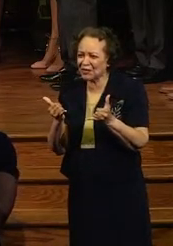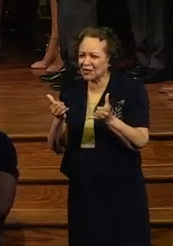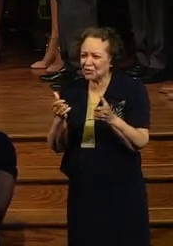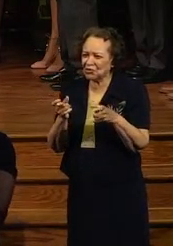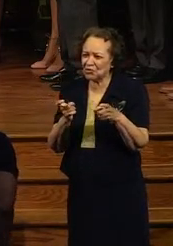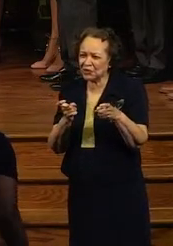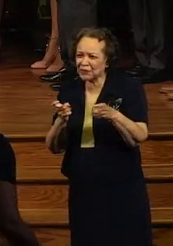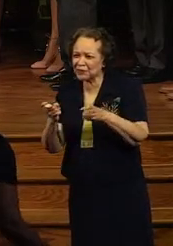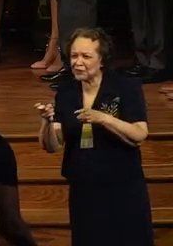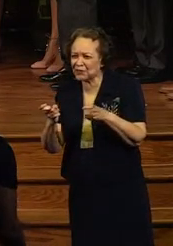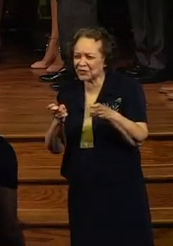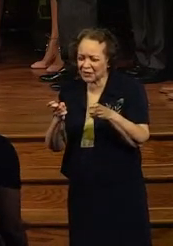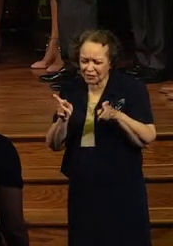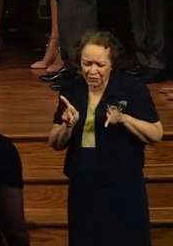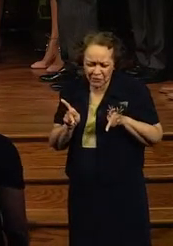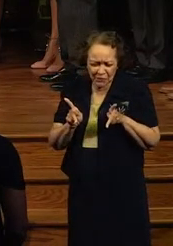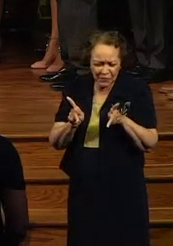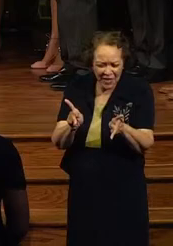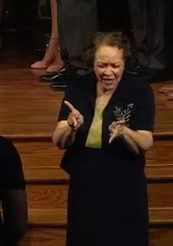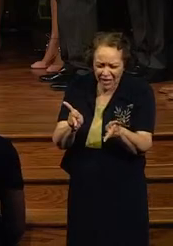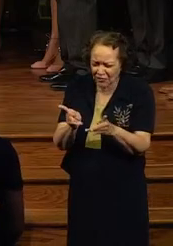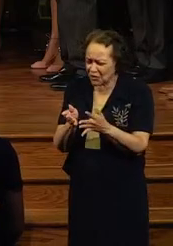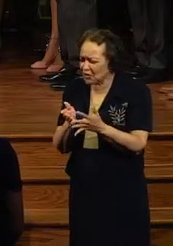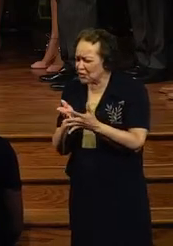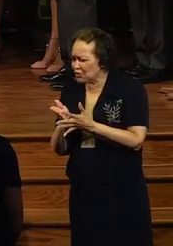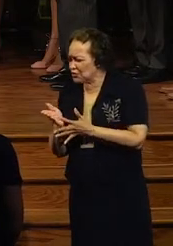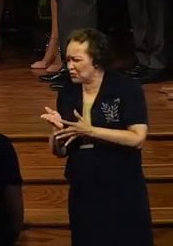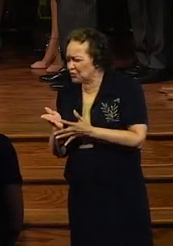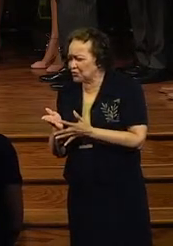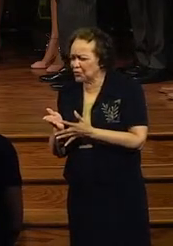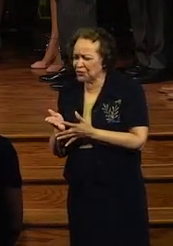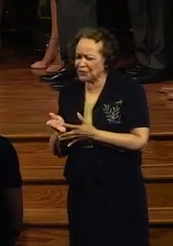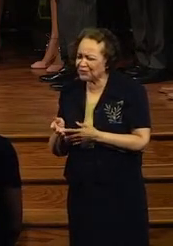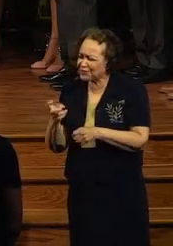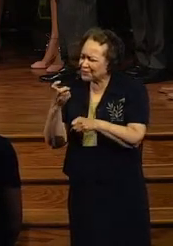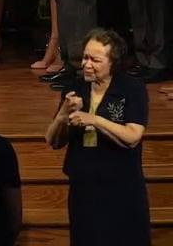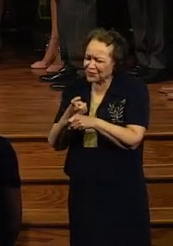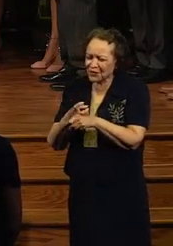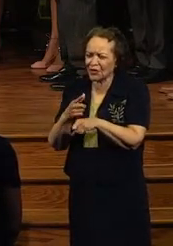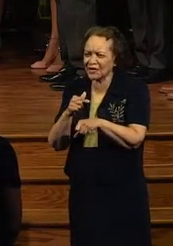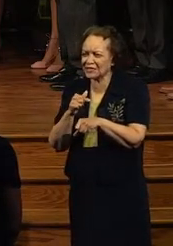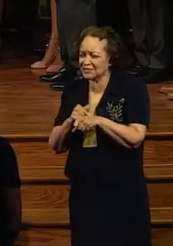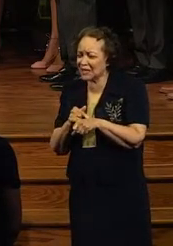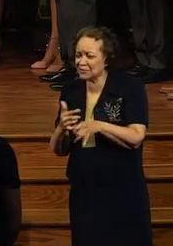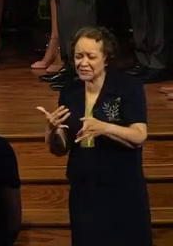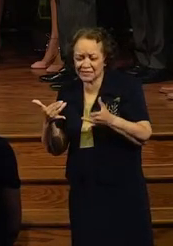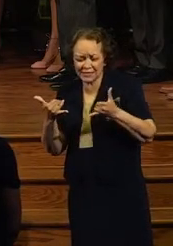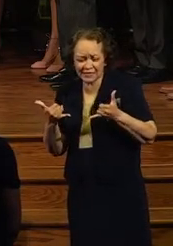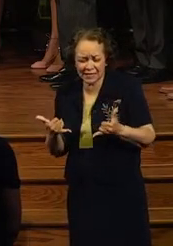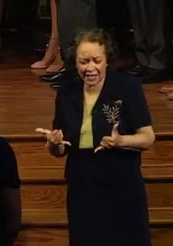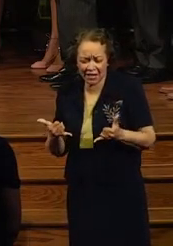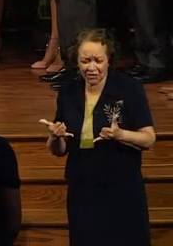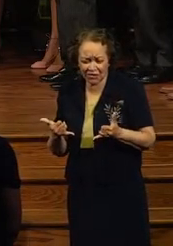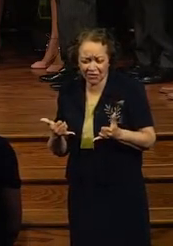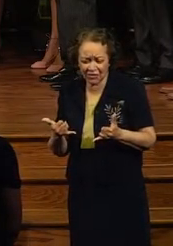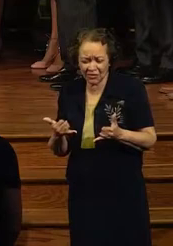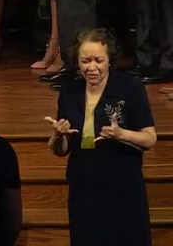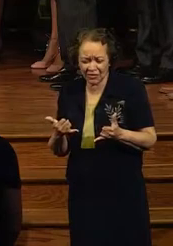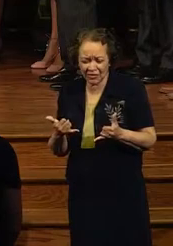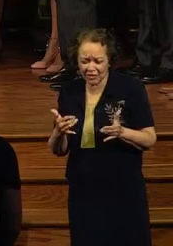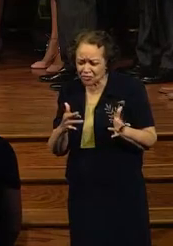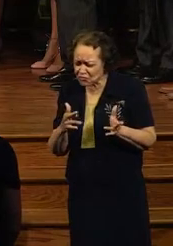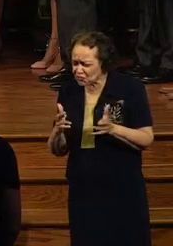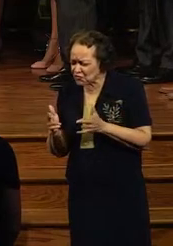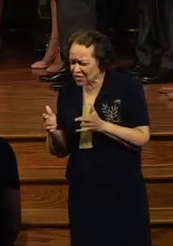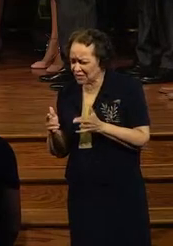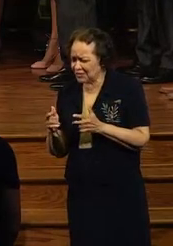path through rough terrain. And he, as he embarks, my Lord, on service to